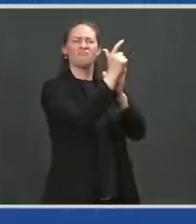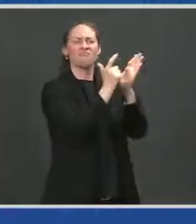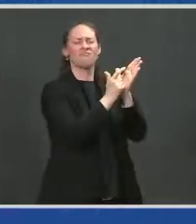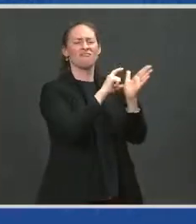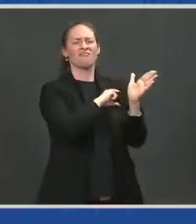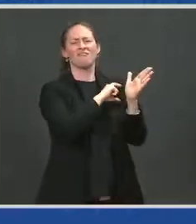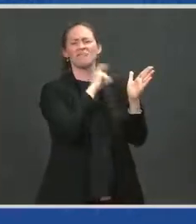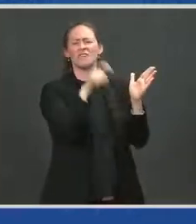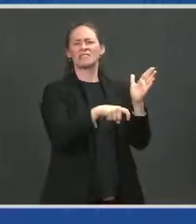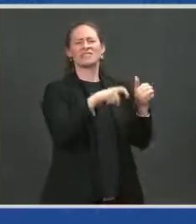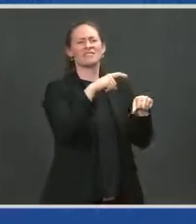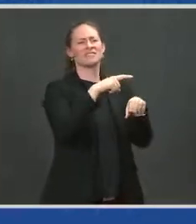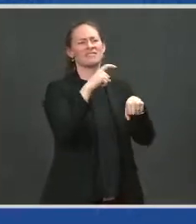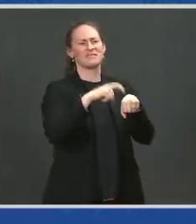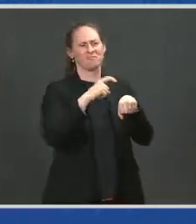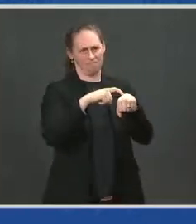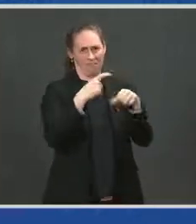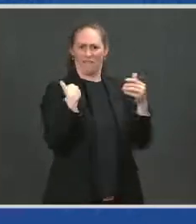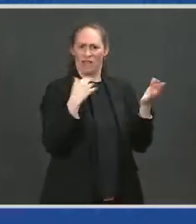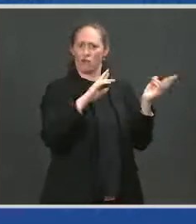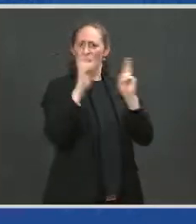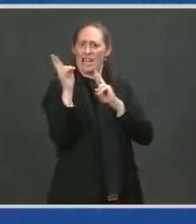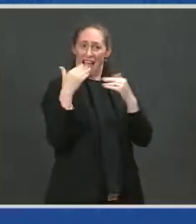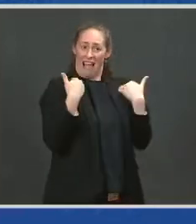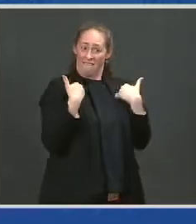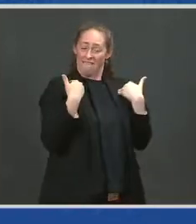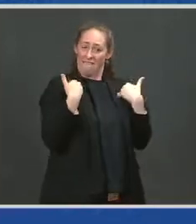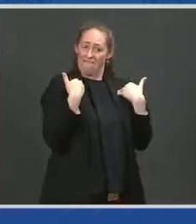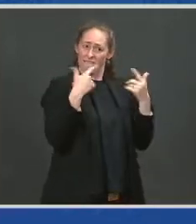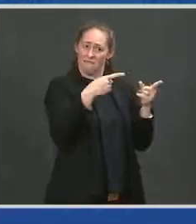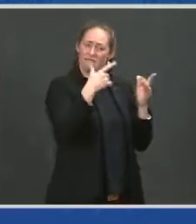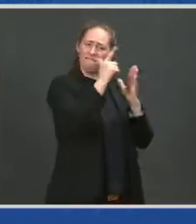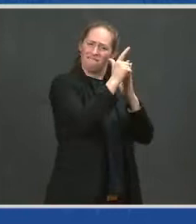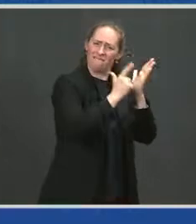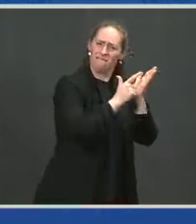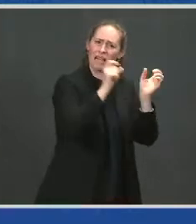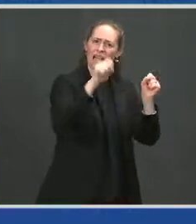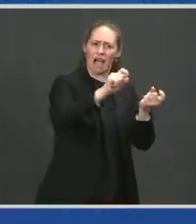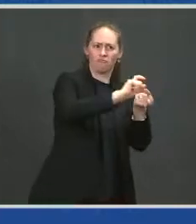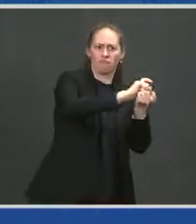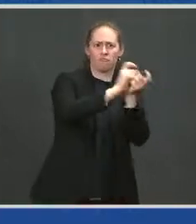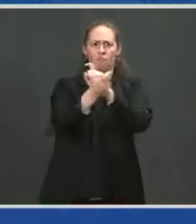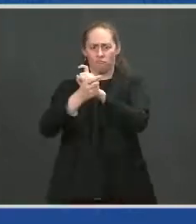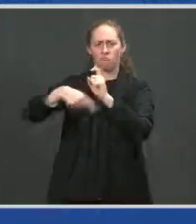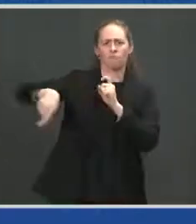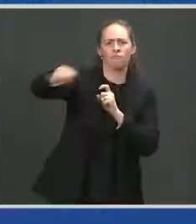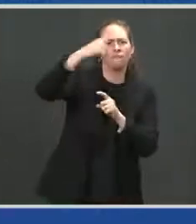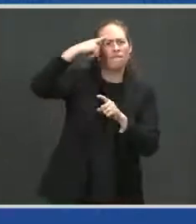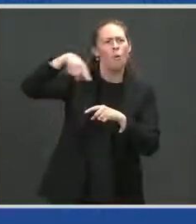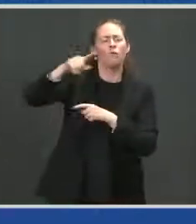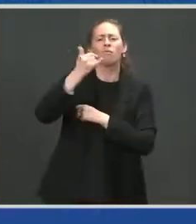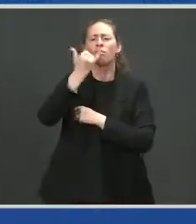it. Legislation to tackle systemic misconduct in police departments, to